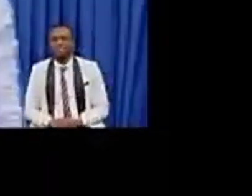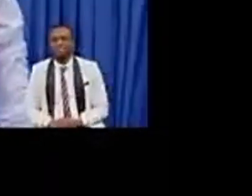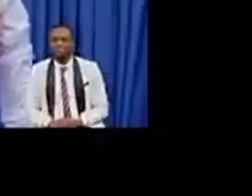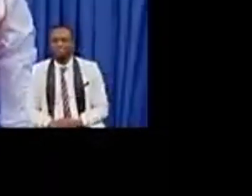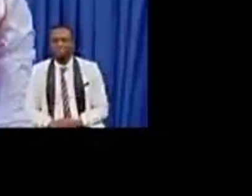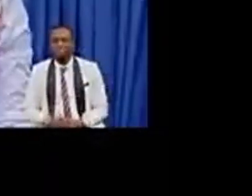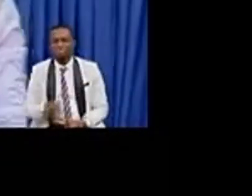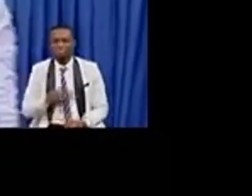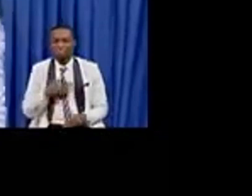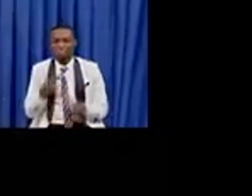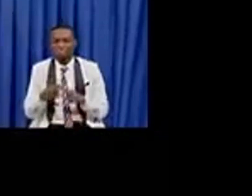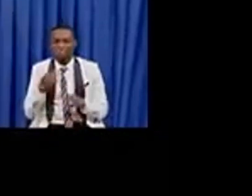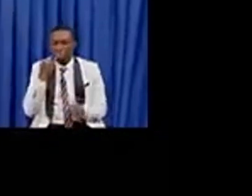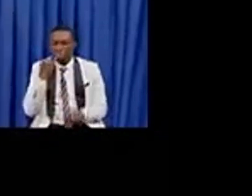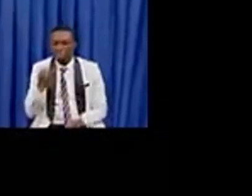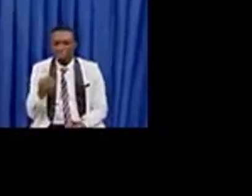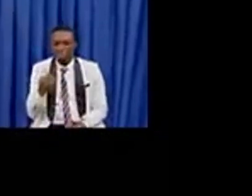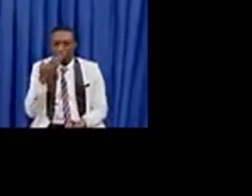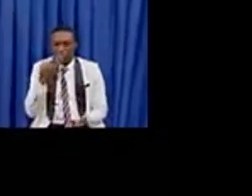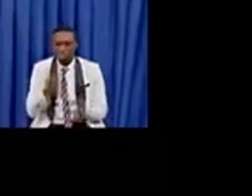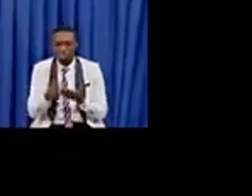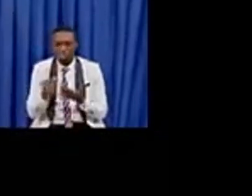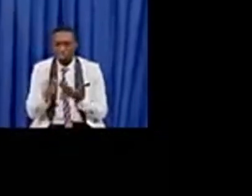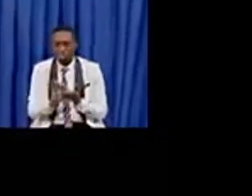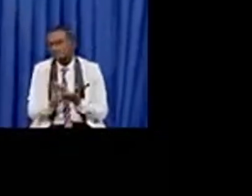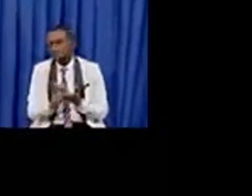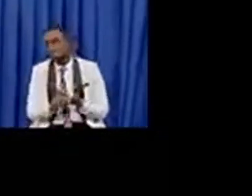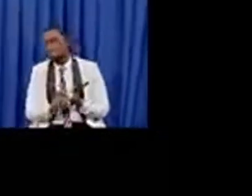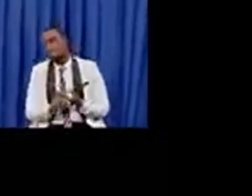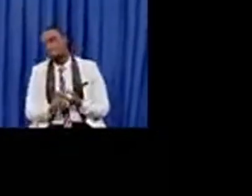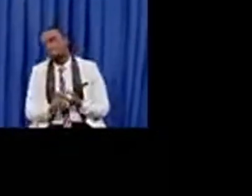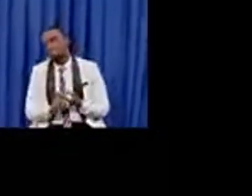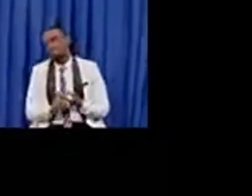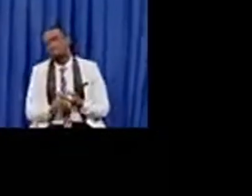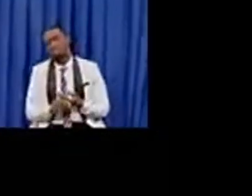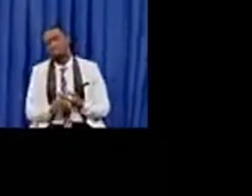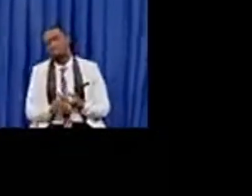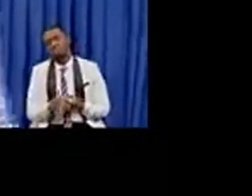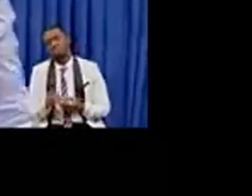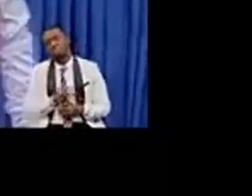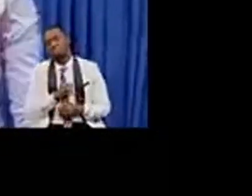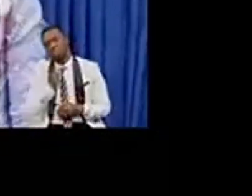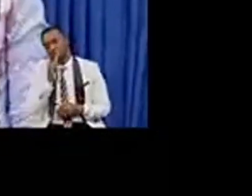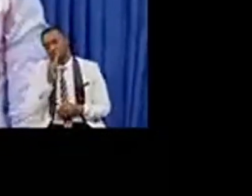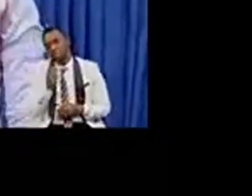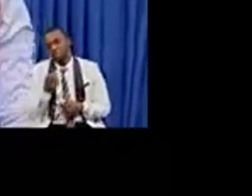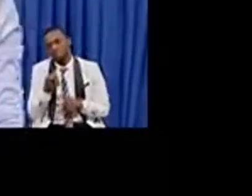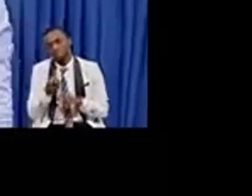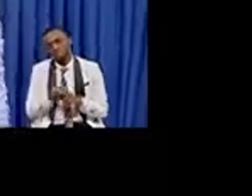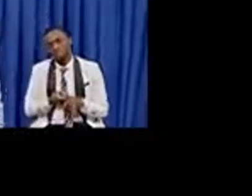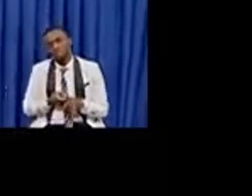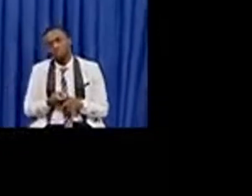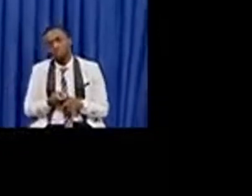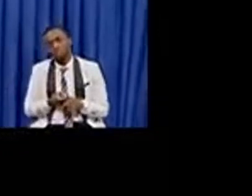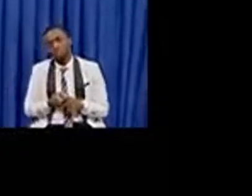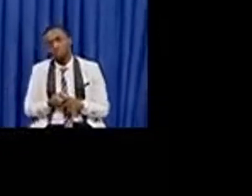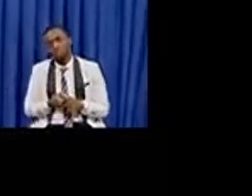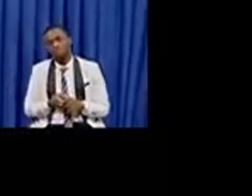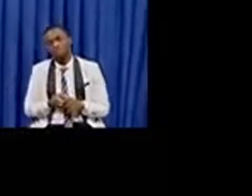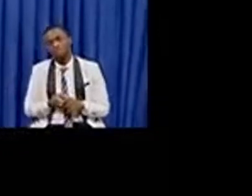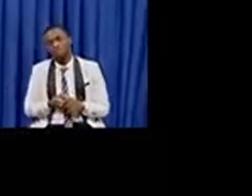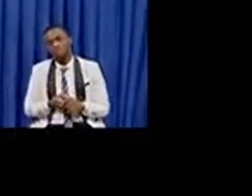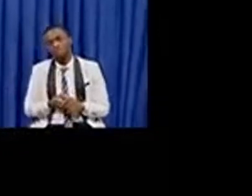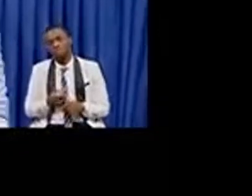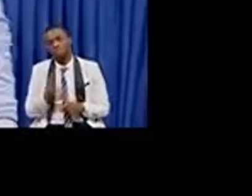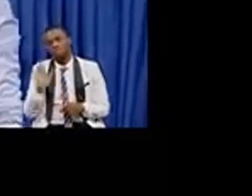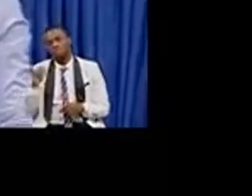My name is Goodness Ijemunachi. I'm from Eweka Group. So by the